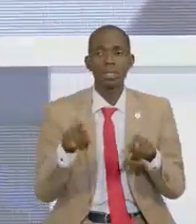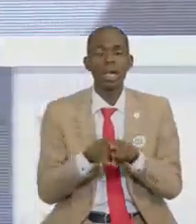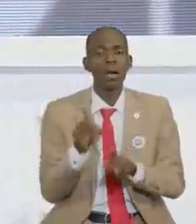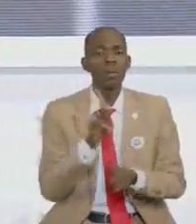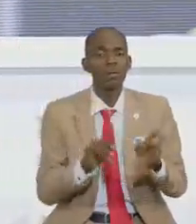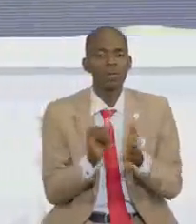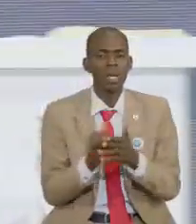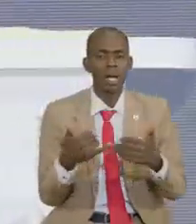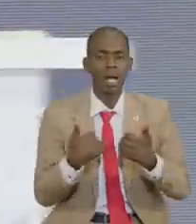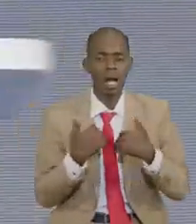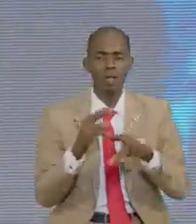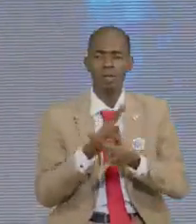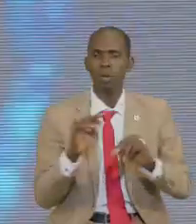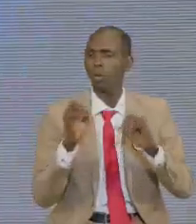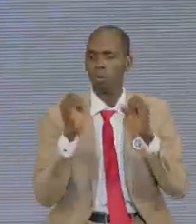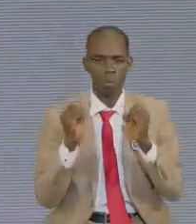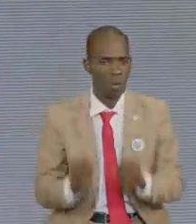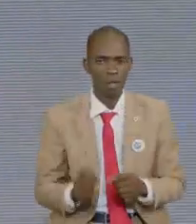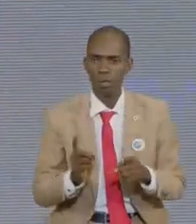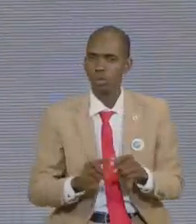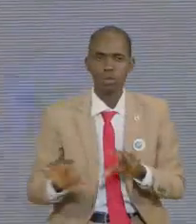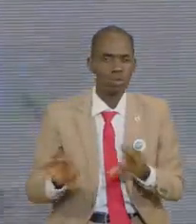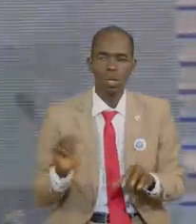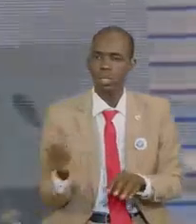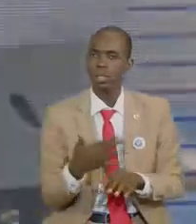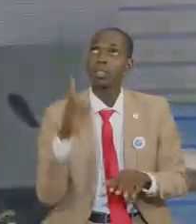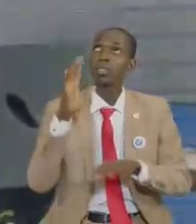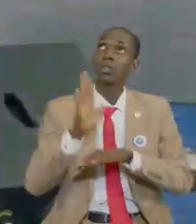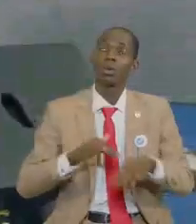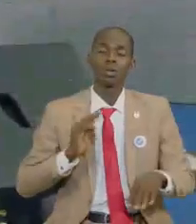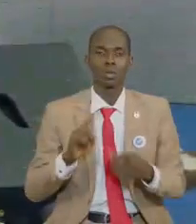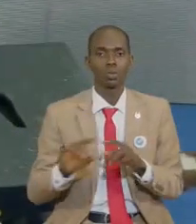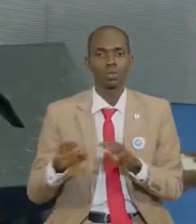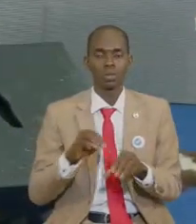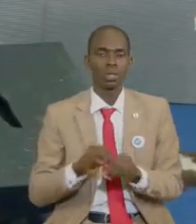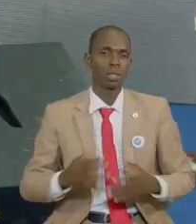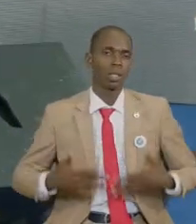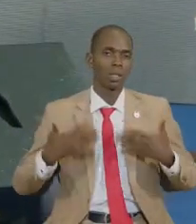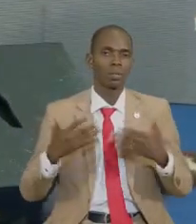do everything he has called us to do in life.